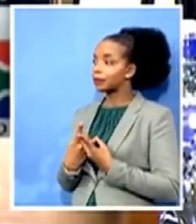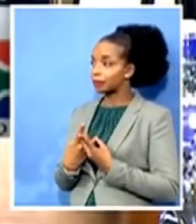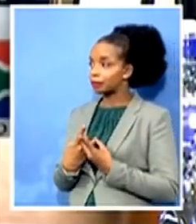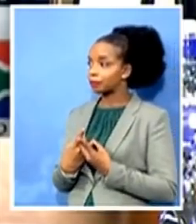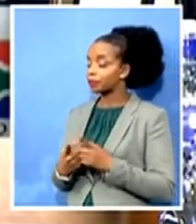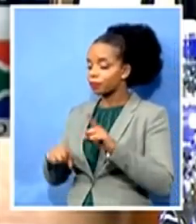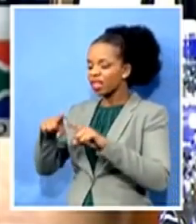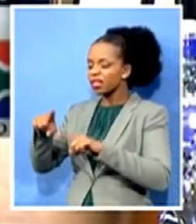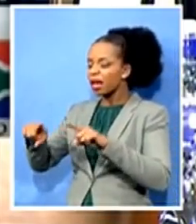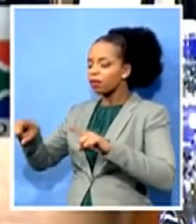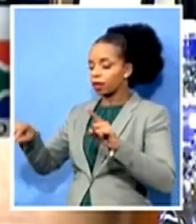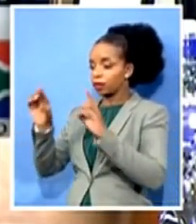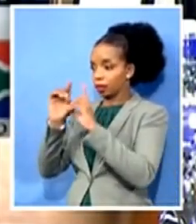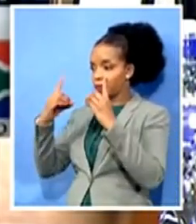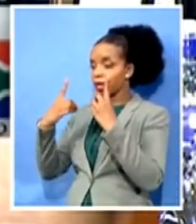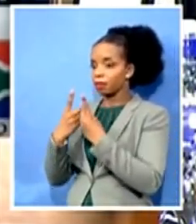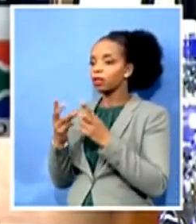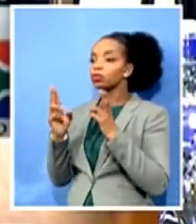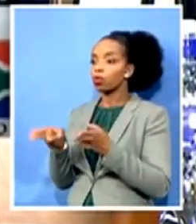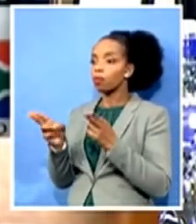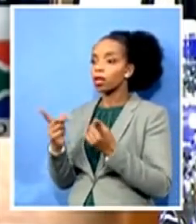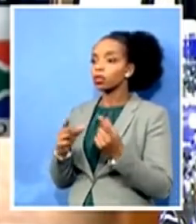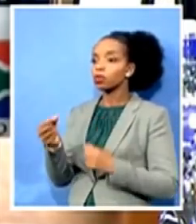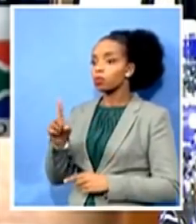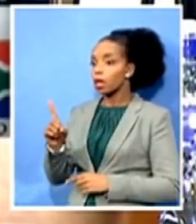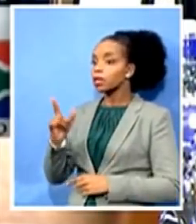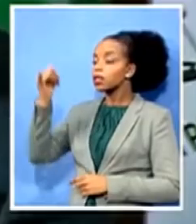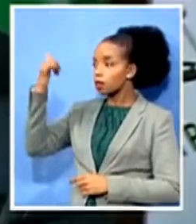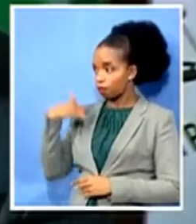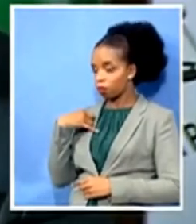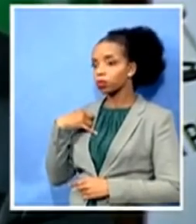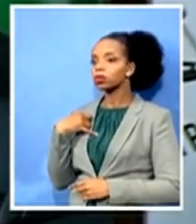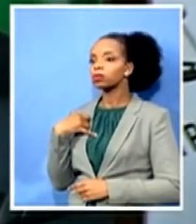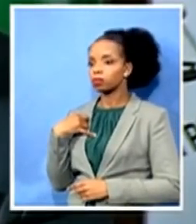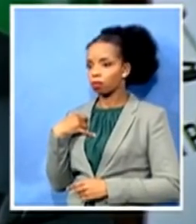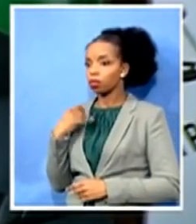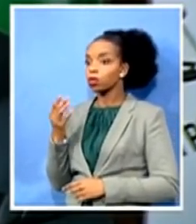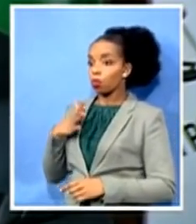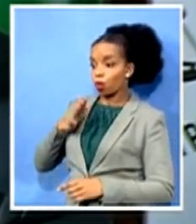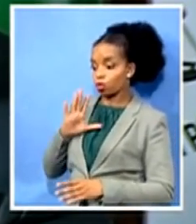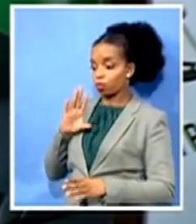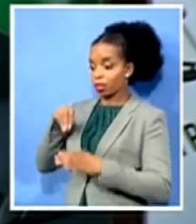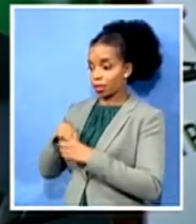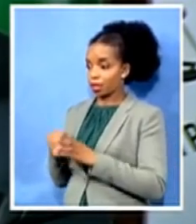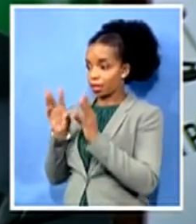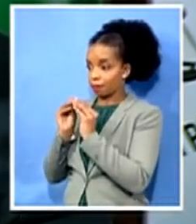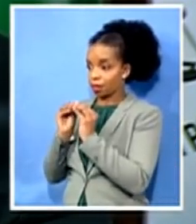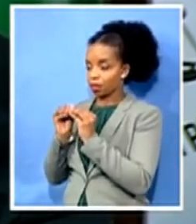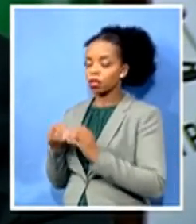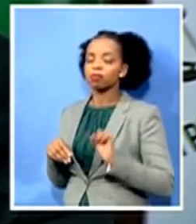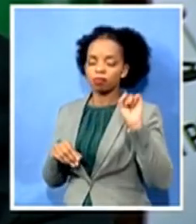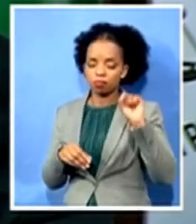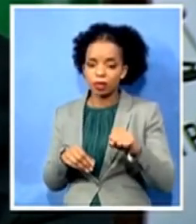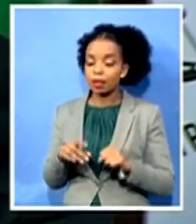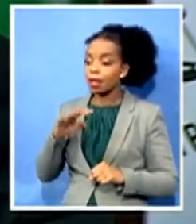form Part of the part of the executive. EXCO meetings. Yes. Yes. Is that all the time or only when there are certain